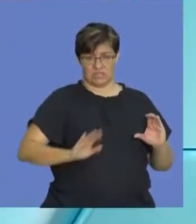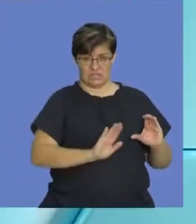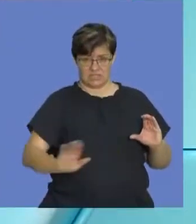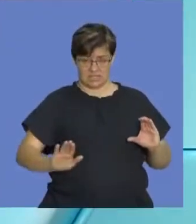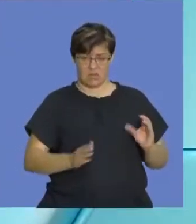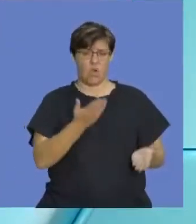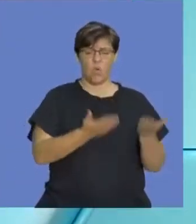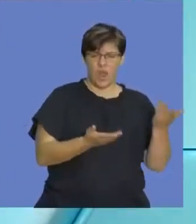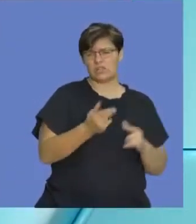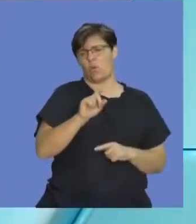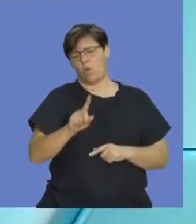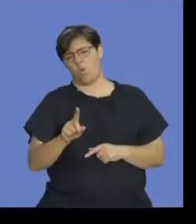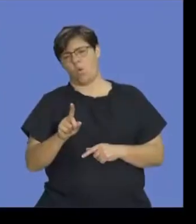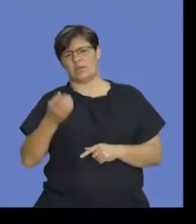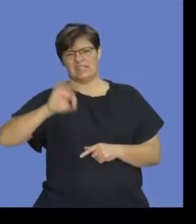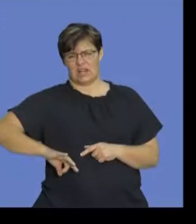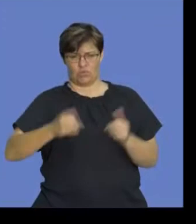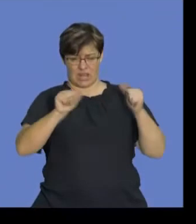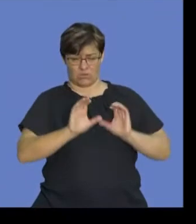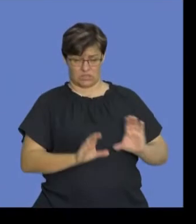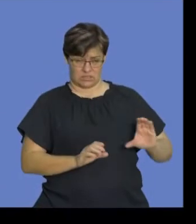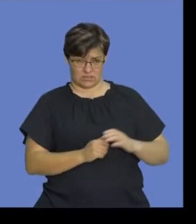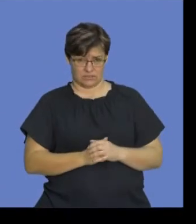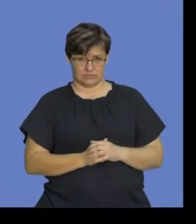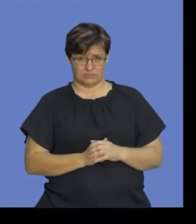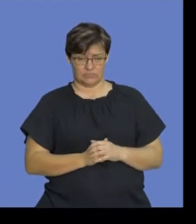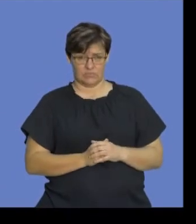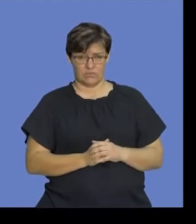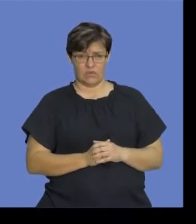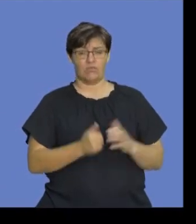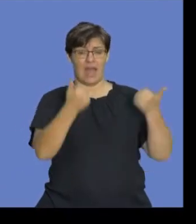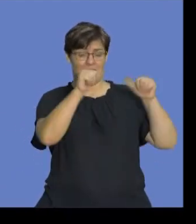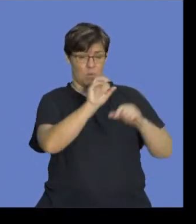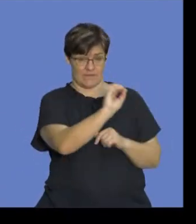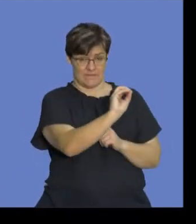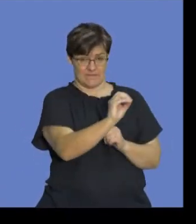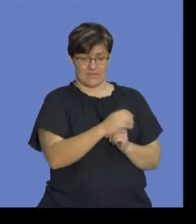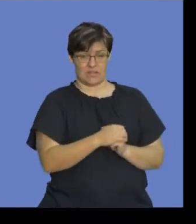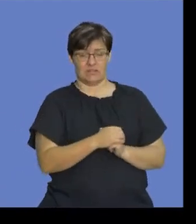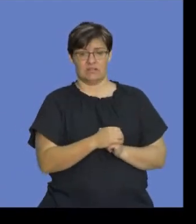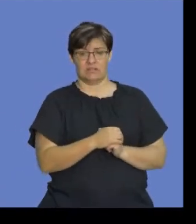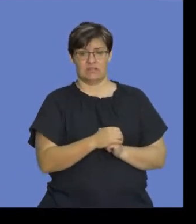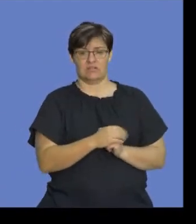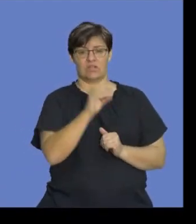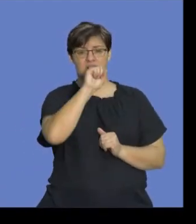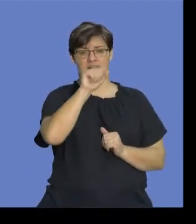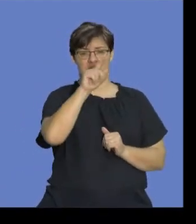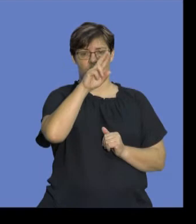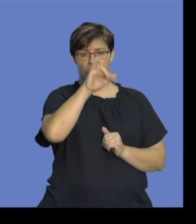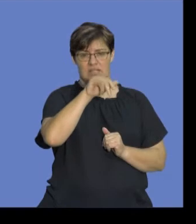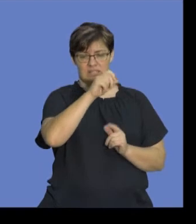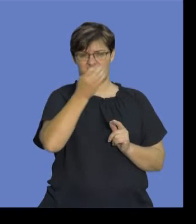So now you have this account here called salaries